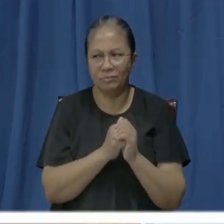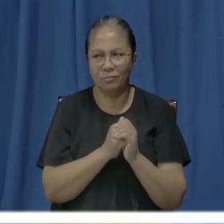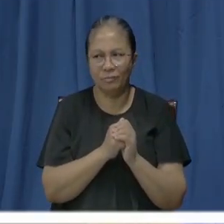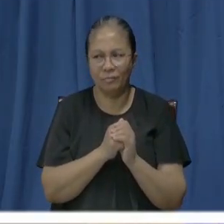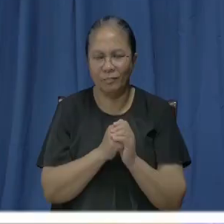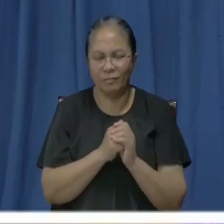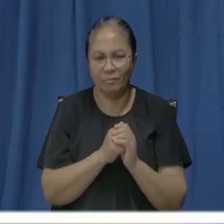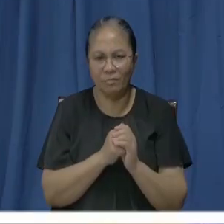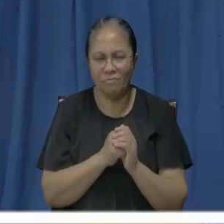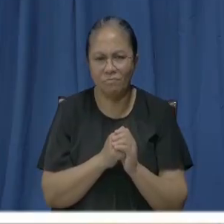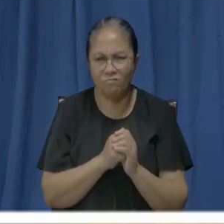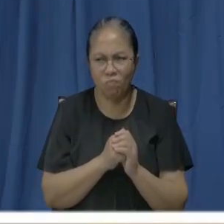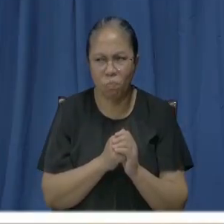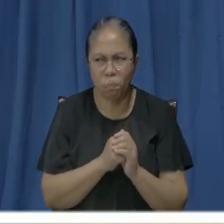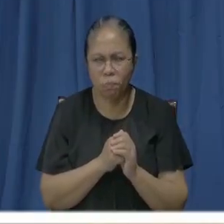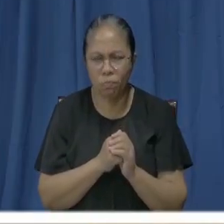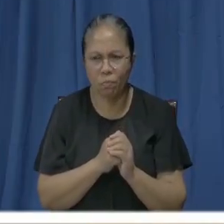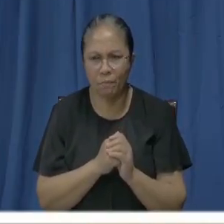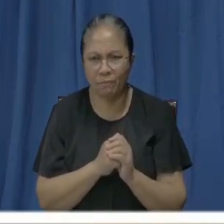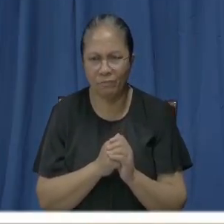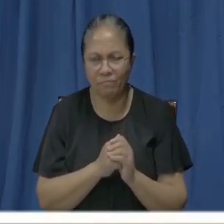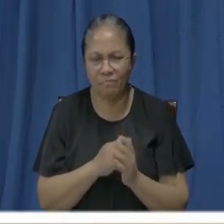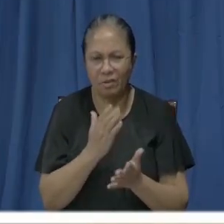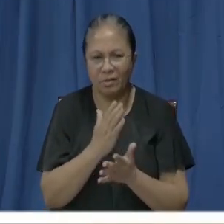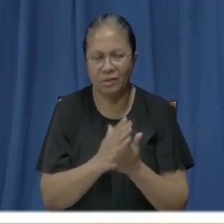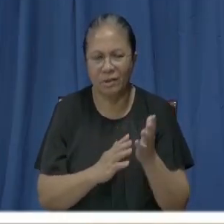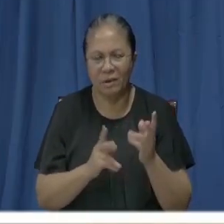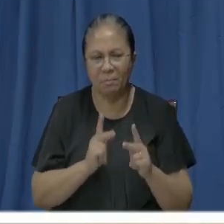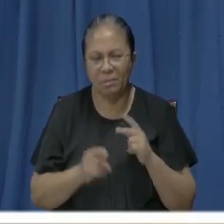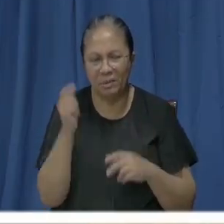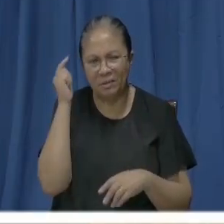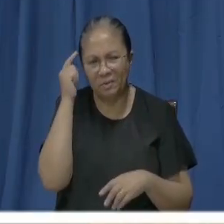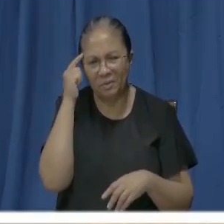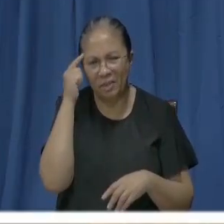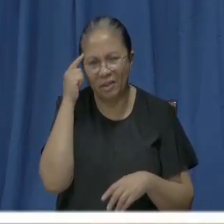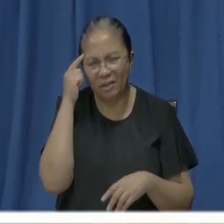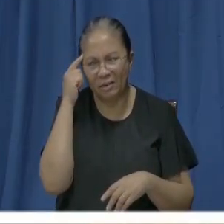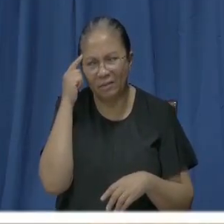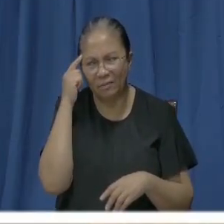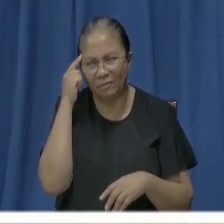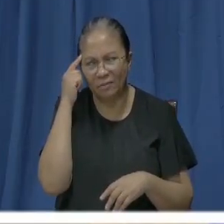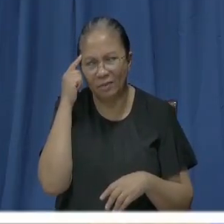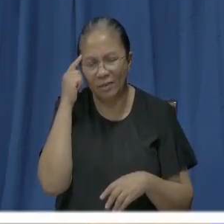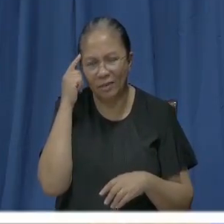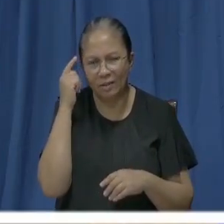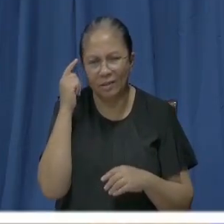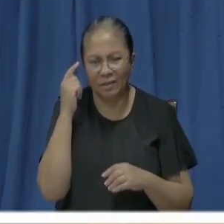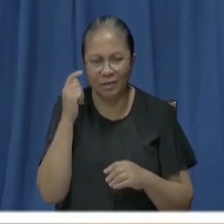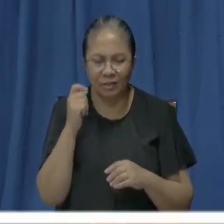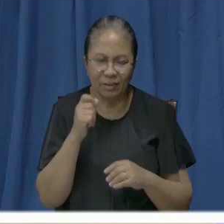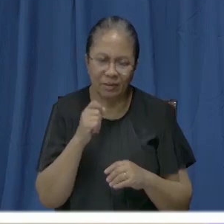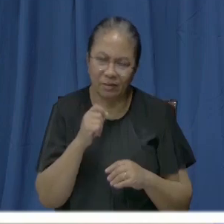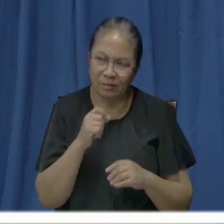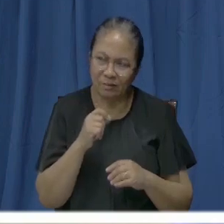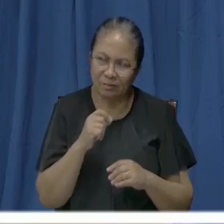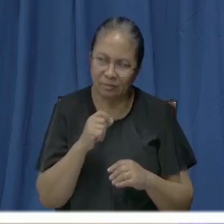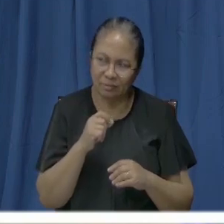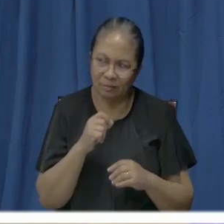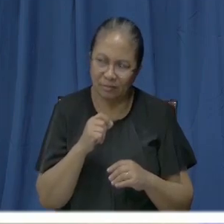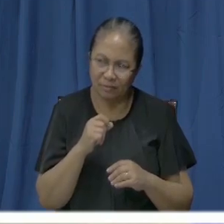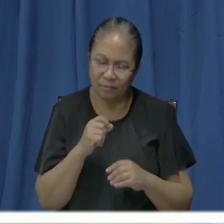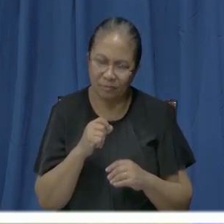water. And so some believe that this is really an interpretation of Jeremiah that is condemning the scribes